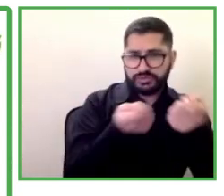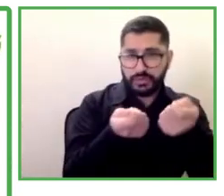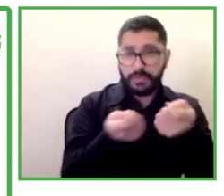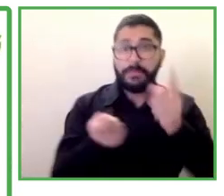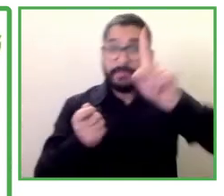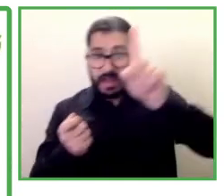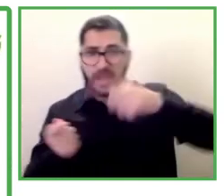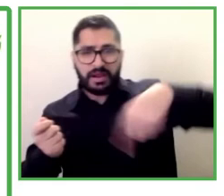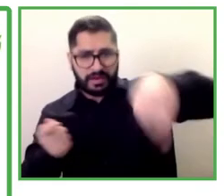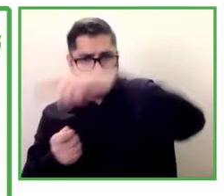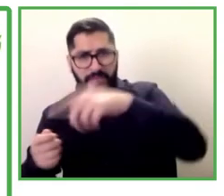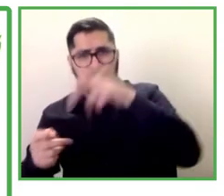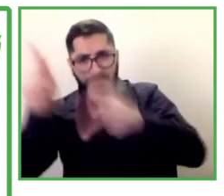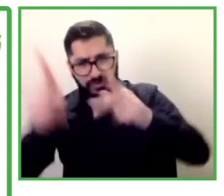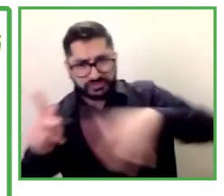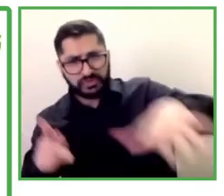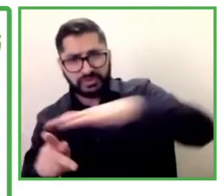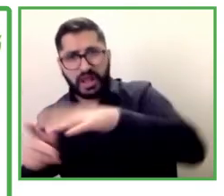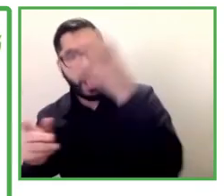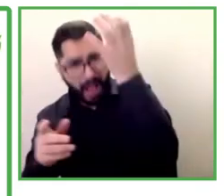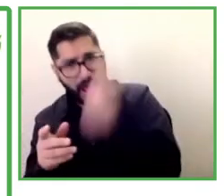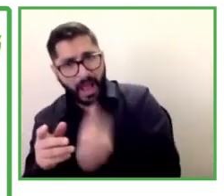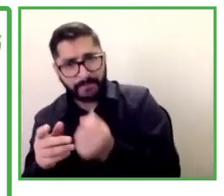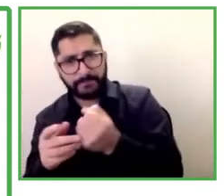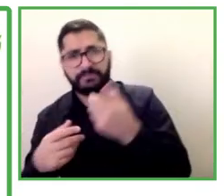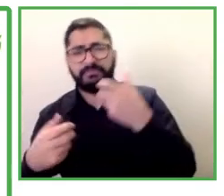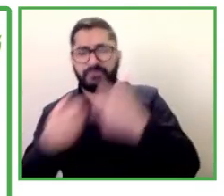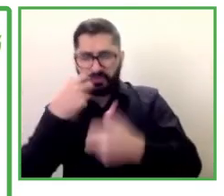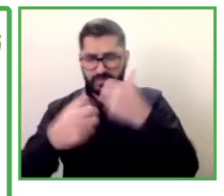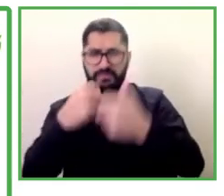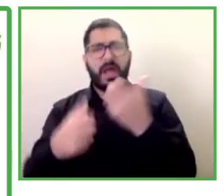that present several social problems that